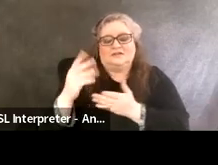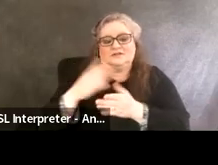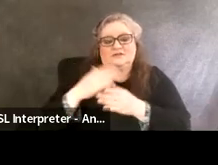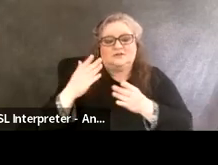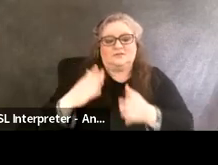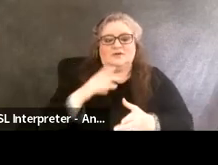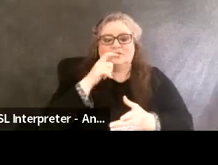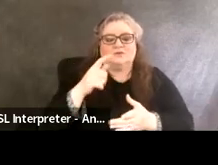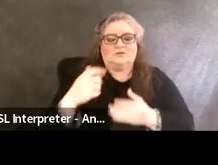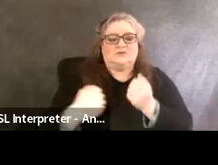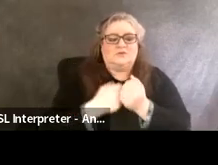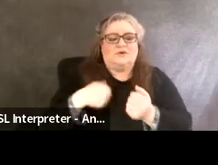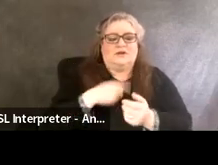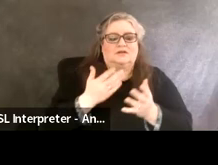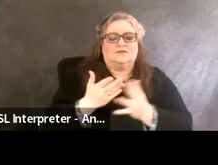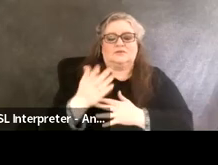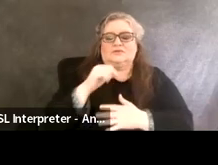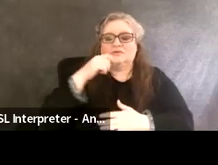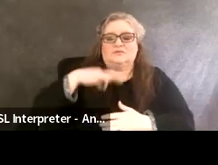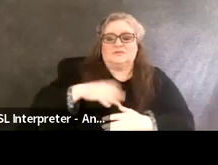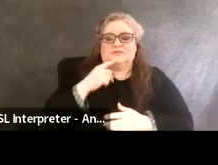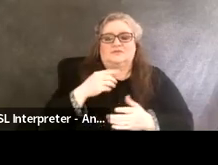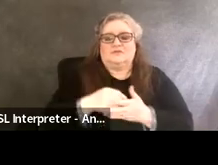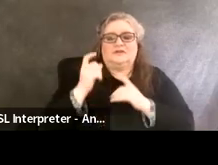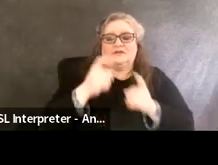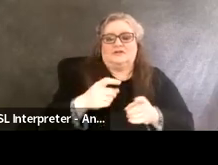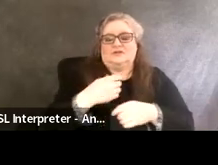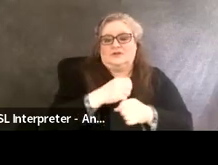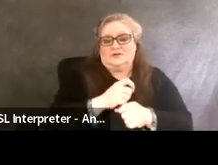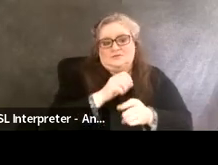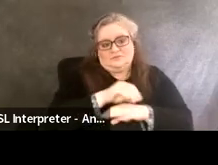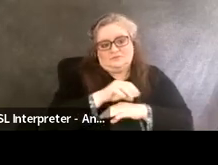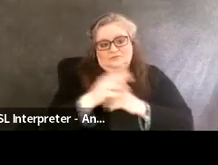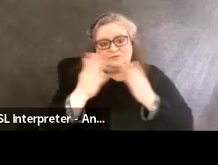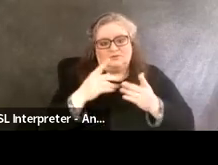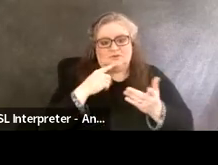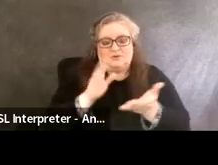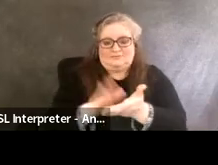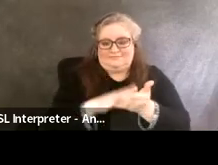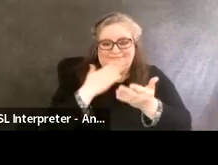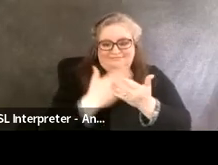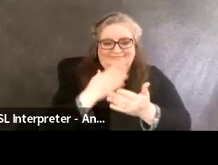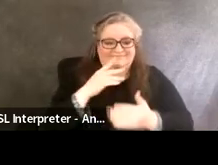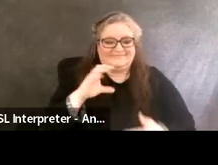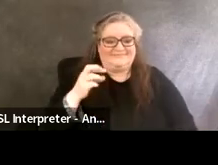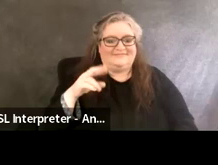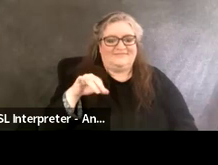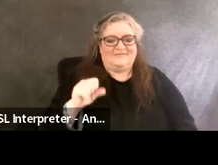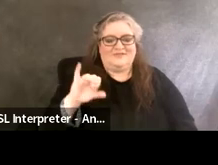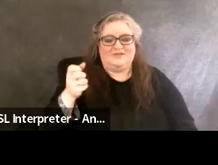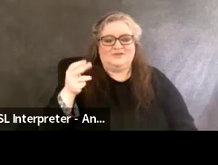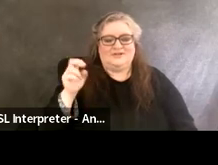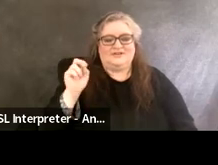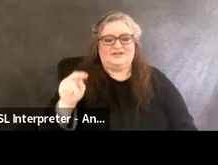who support us with nonprofit and grant maker advisory services. So we just want to shout out Chris Johnson with Lawyers for the Creative